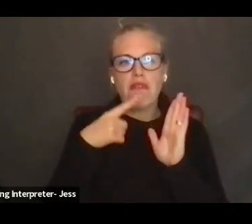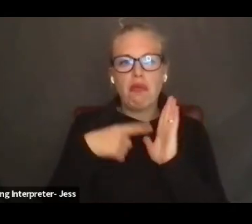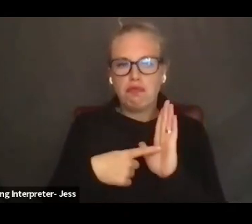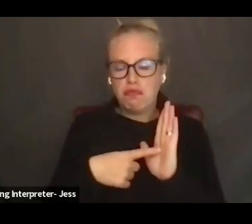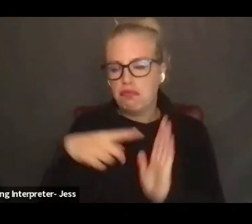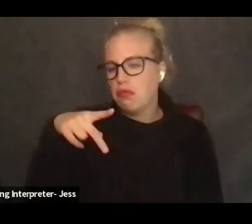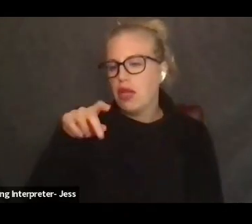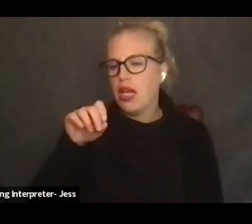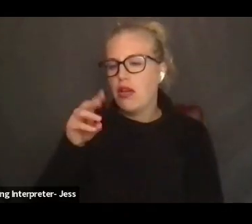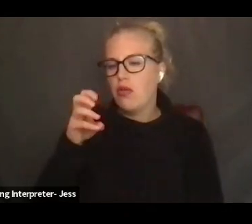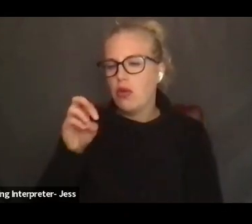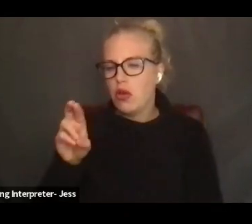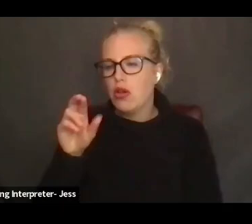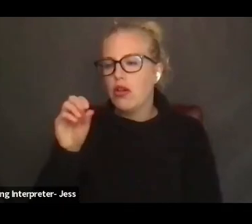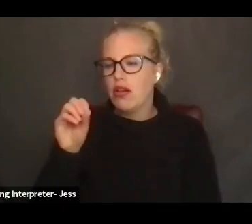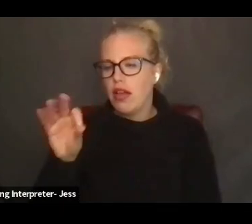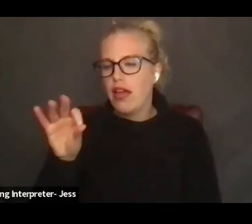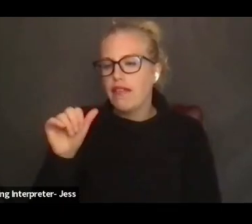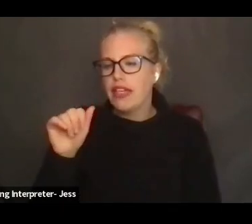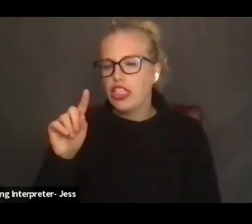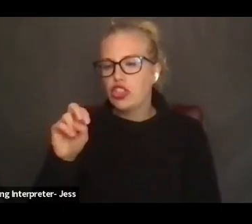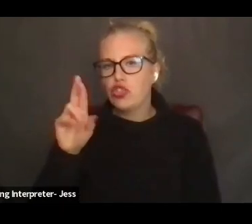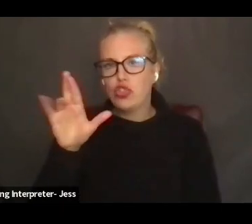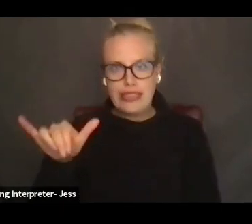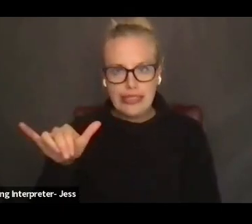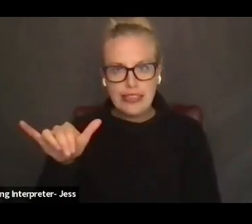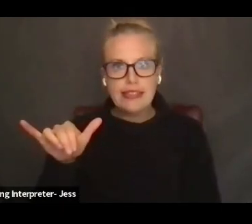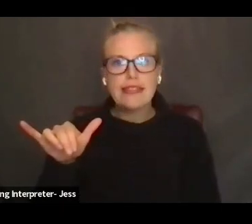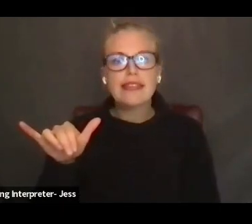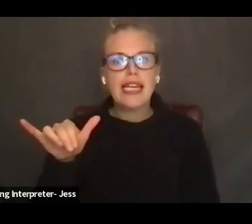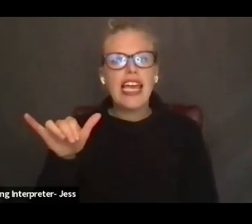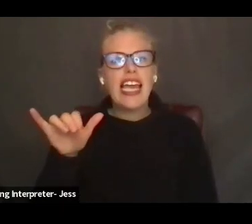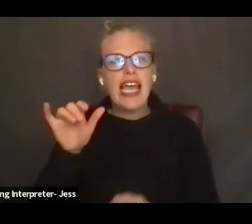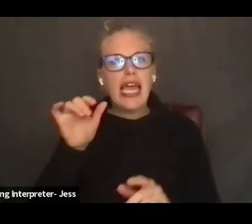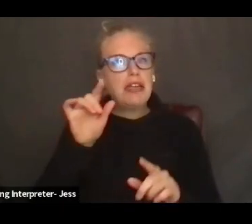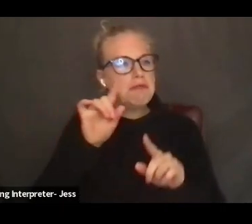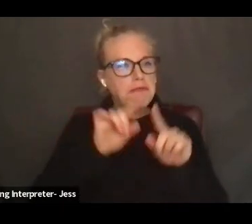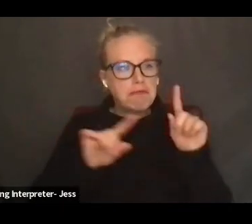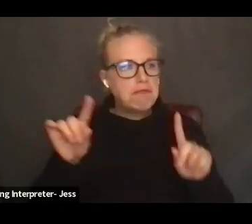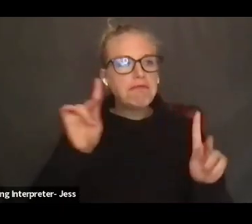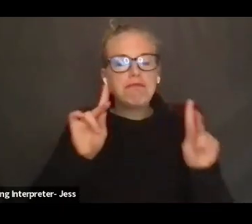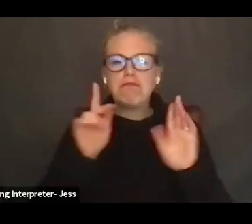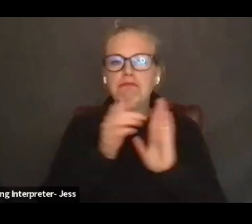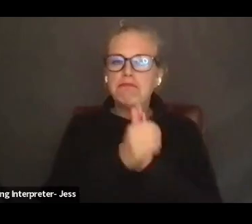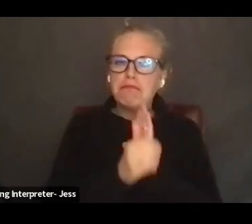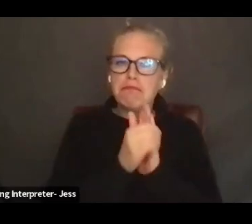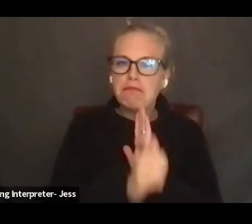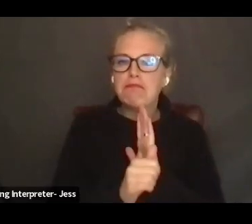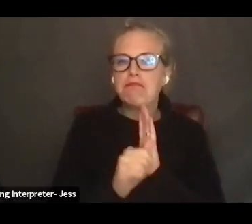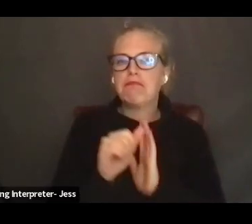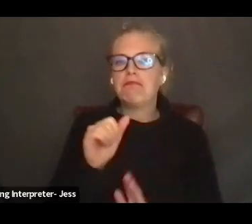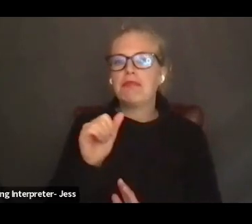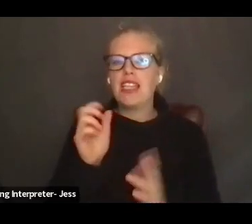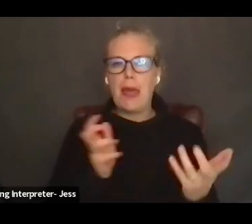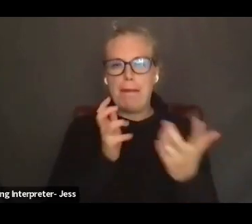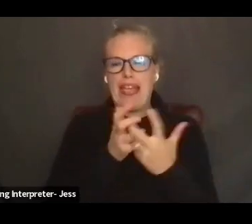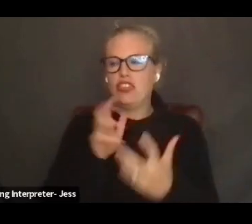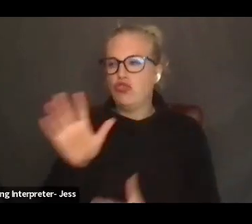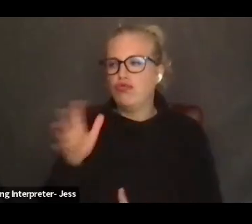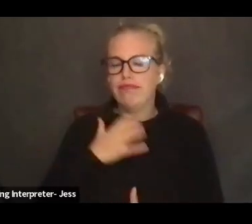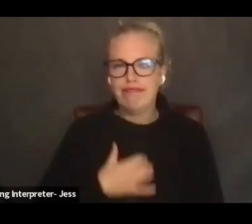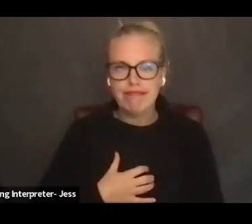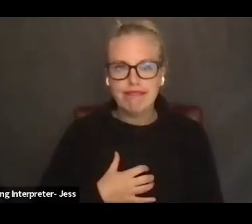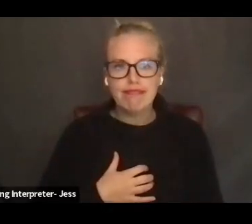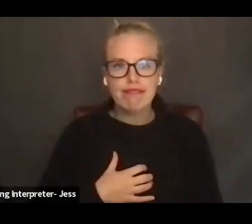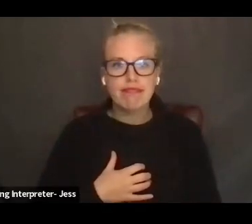Different people have different um, skill sets. So pick somebody who has a skill set that matches that. They